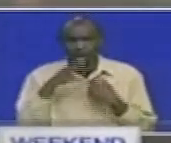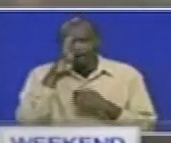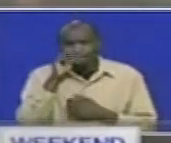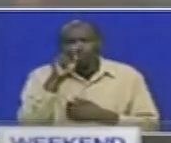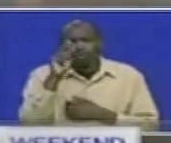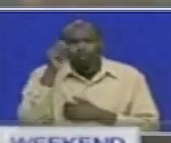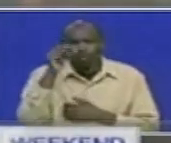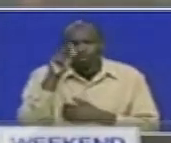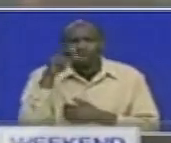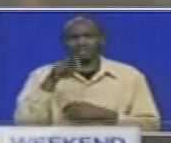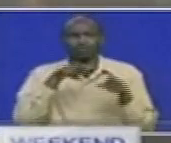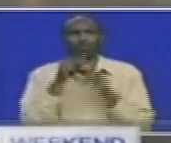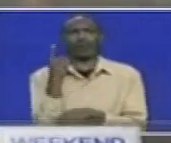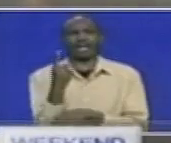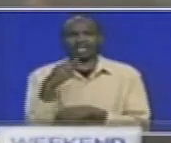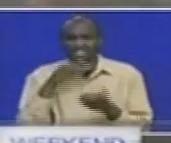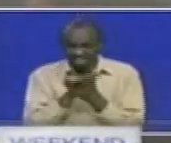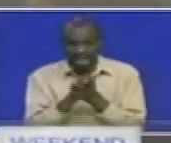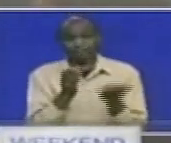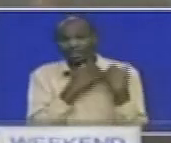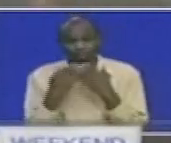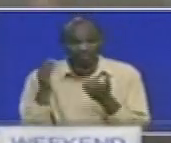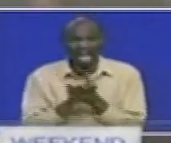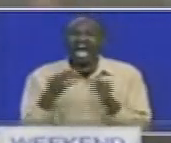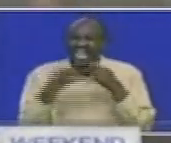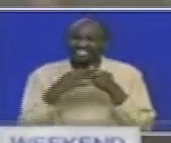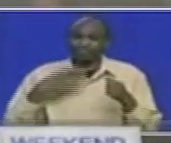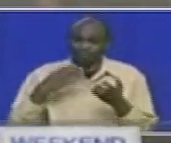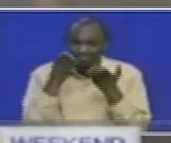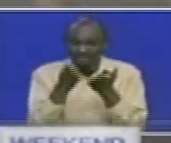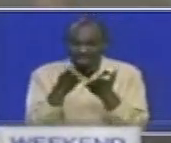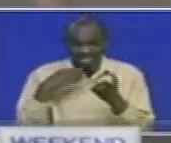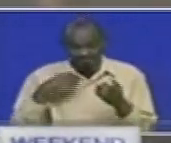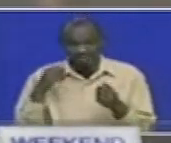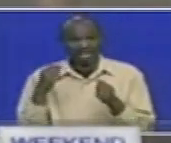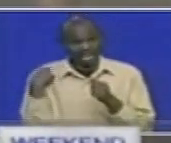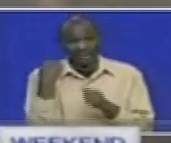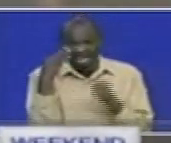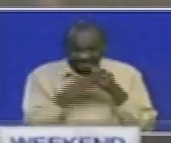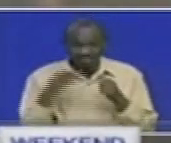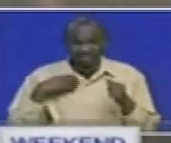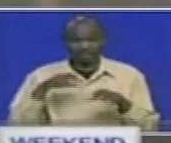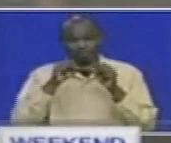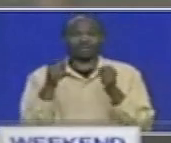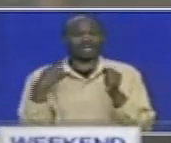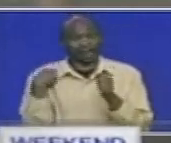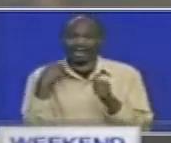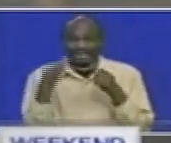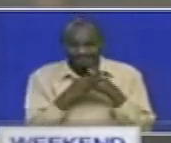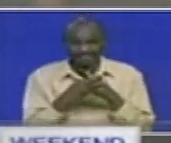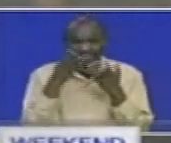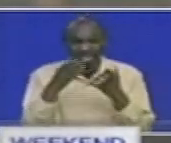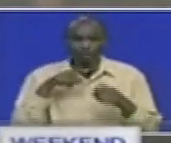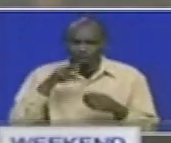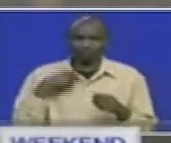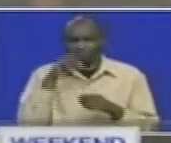sharing one room that we used to share a bathroom with eight other guys so if you wake up as number eight you have to book a room as number eight and therefore you're late we used to walk from